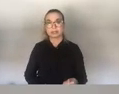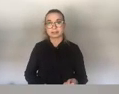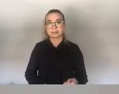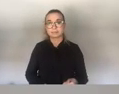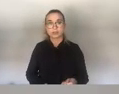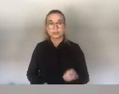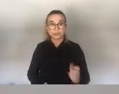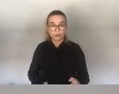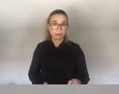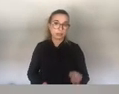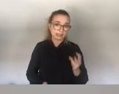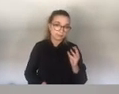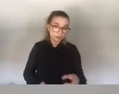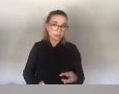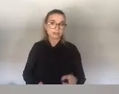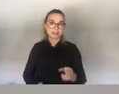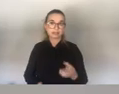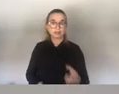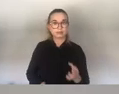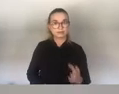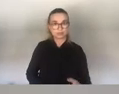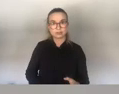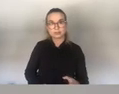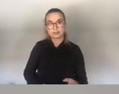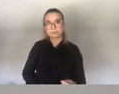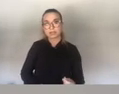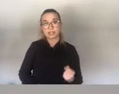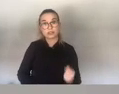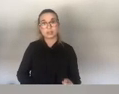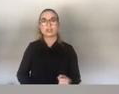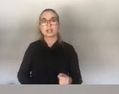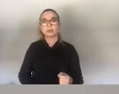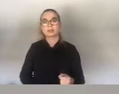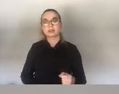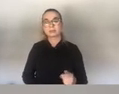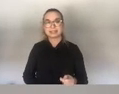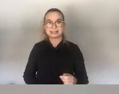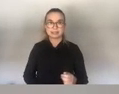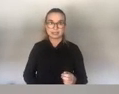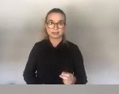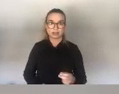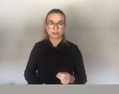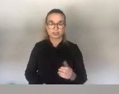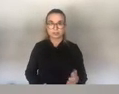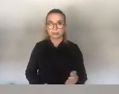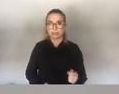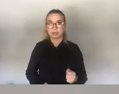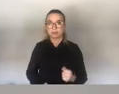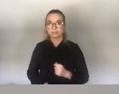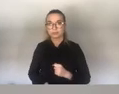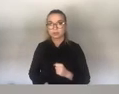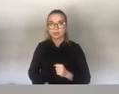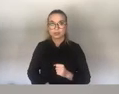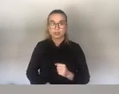capital raise. So if you want to save the lives of veterans and you think you can help us, please get in touch and send me an